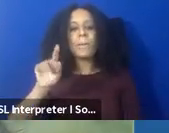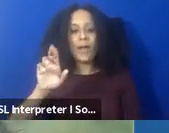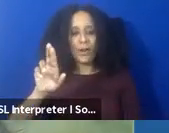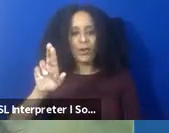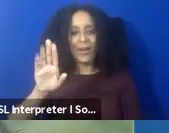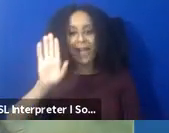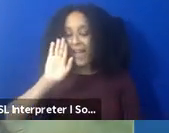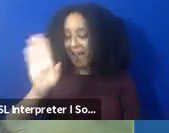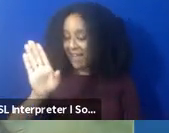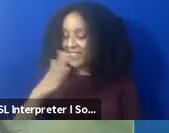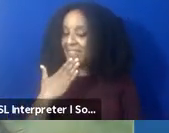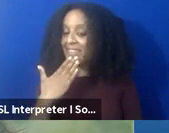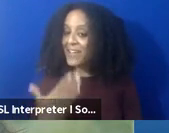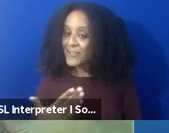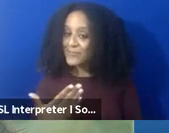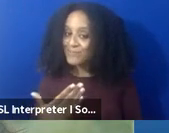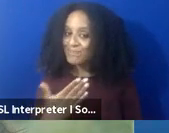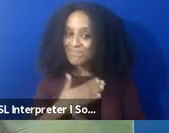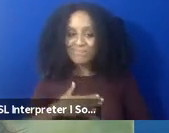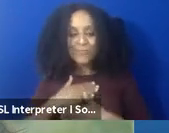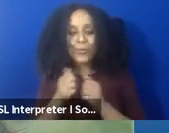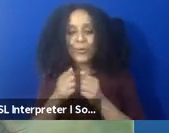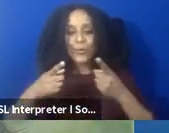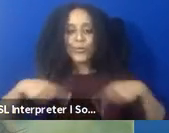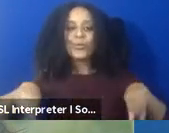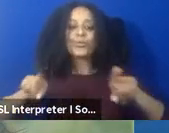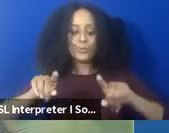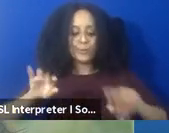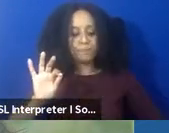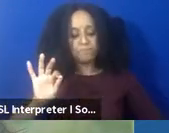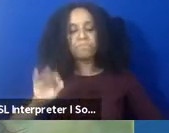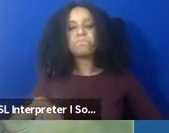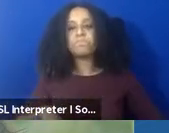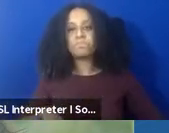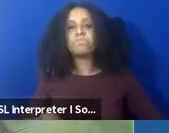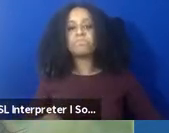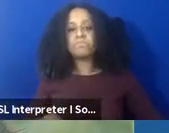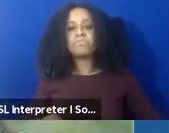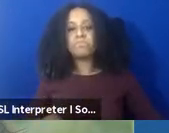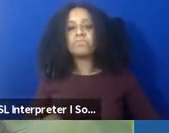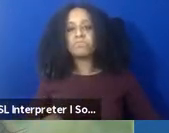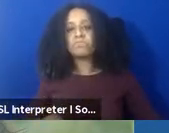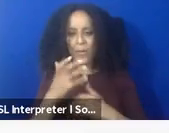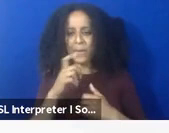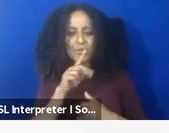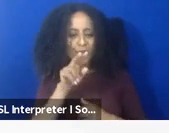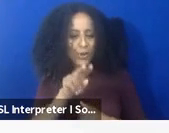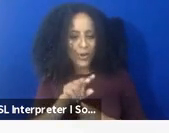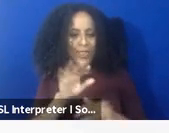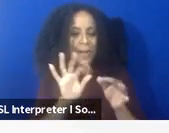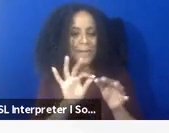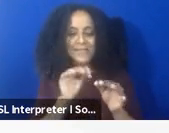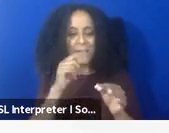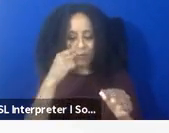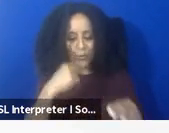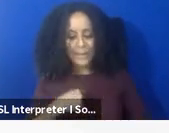All right, thank you. And it's a pleasure to be with you all today. So this next section is going to be on diabetes and balance. So my research